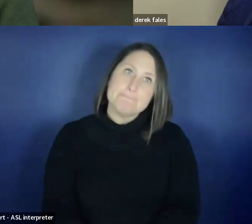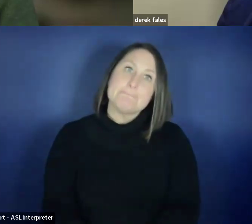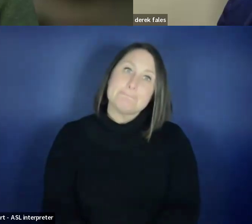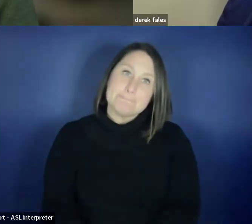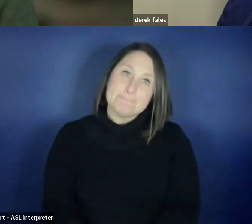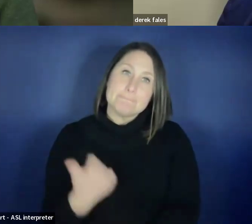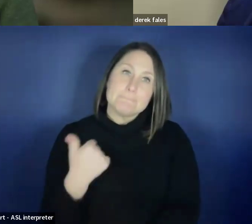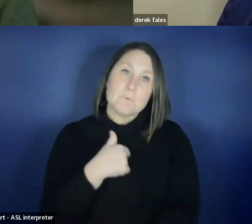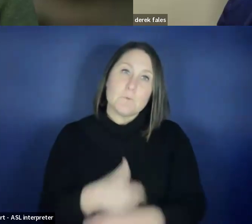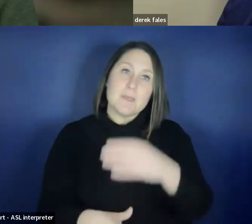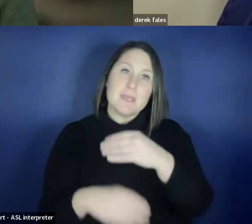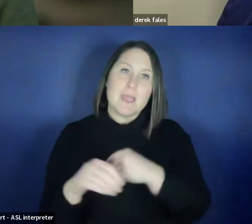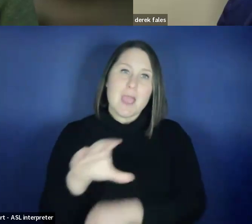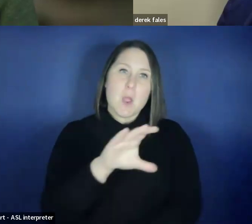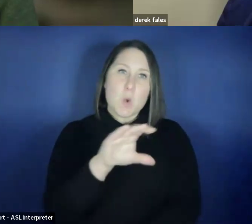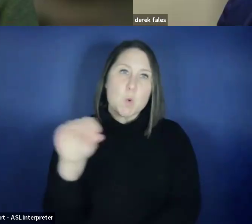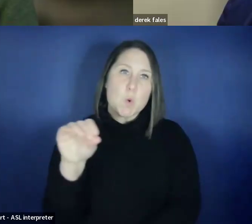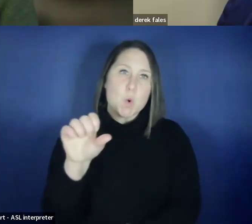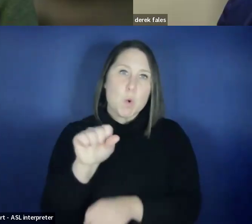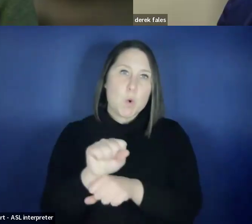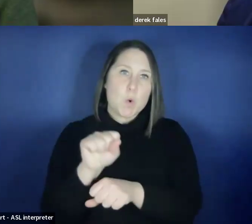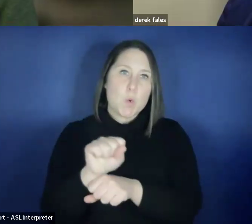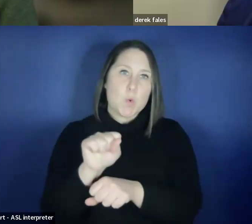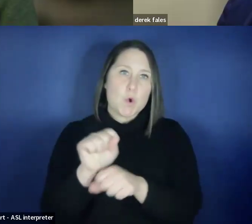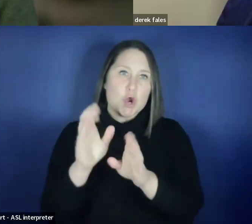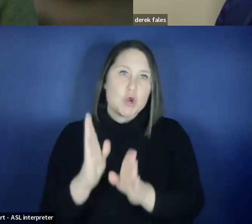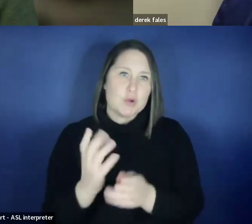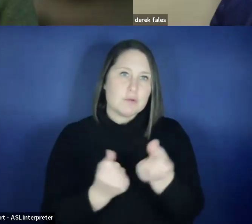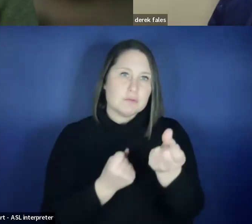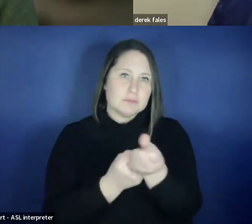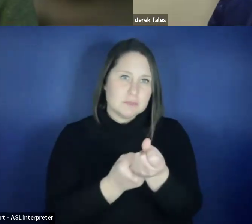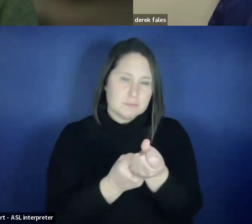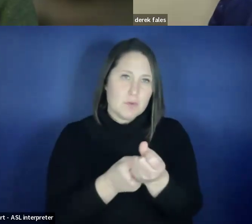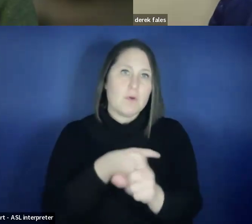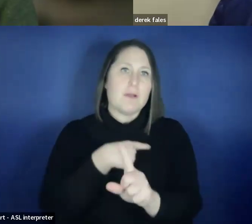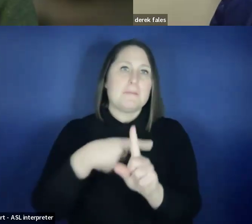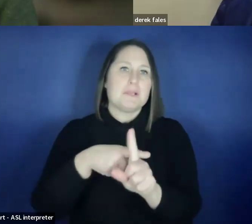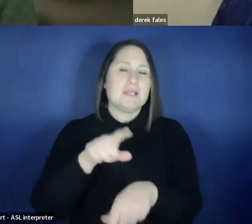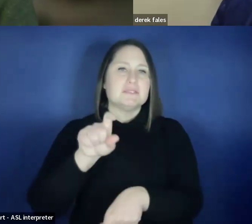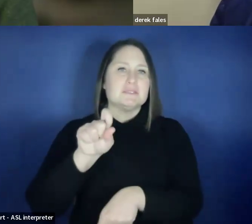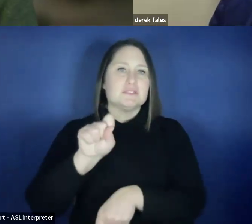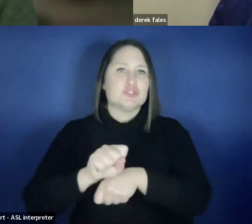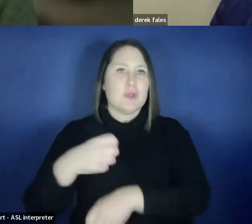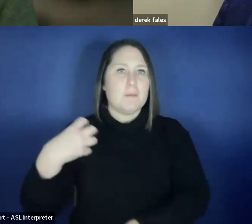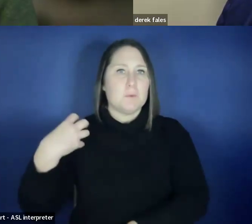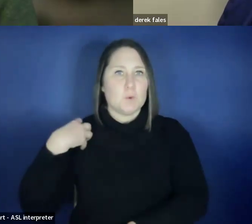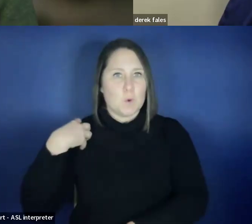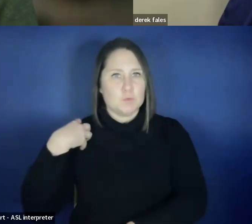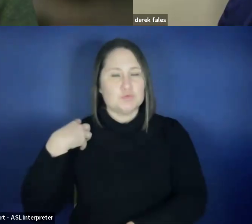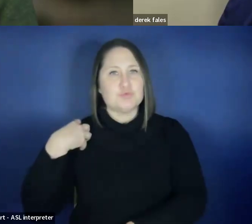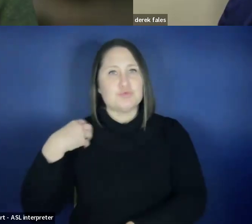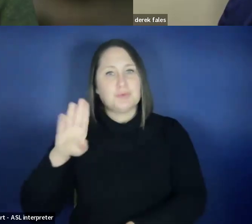added coworker supports in addition to job coaching by an